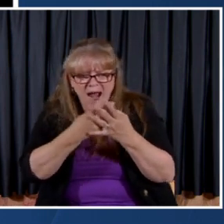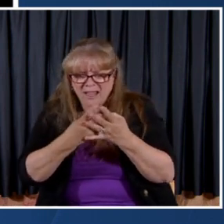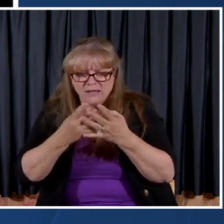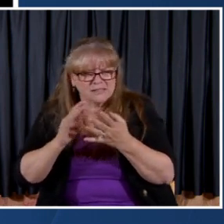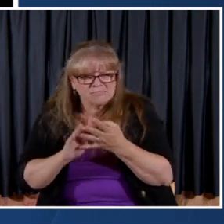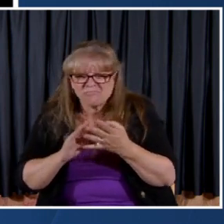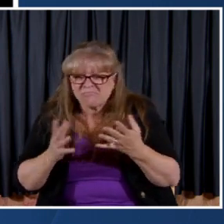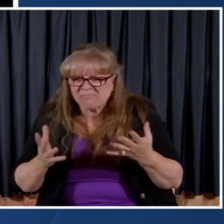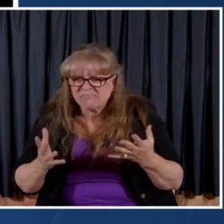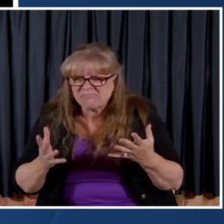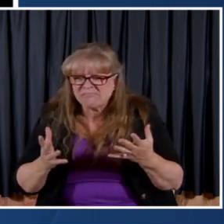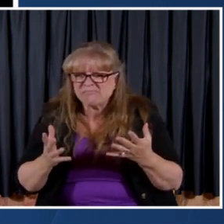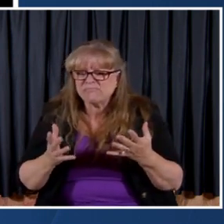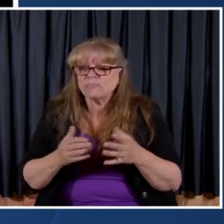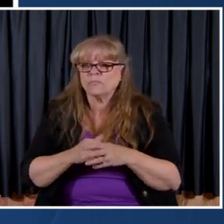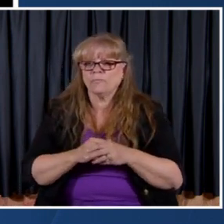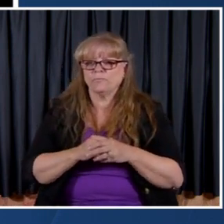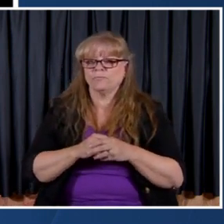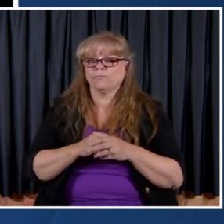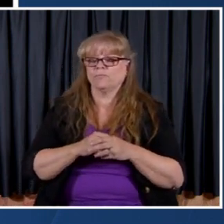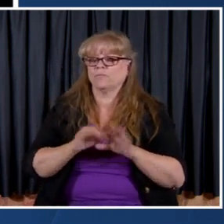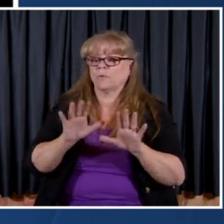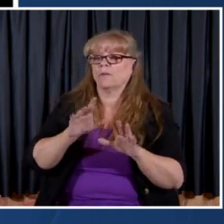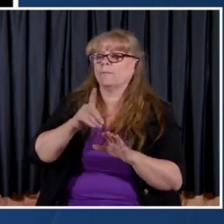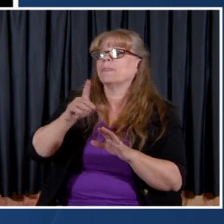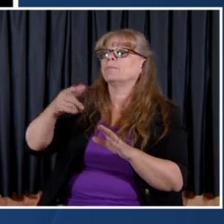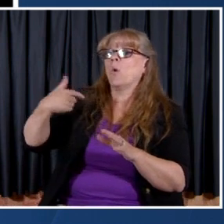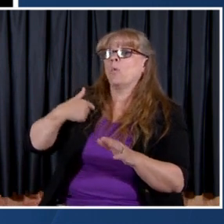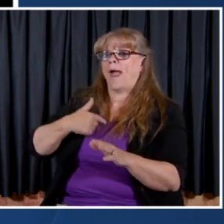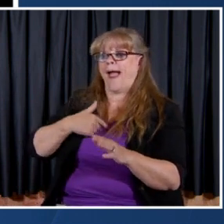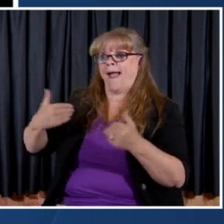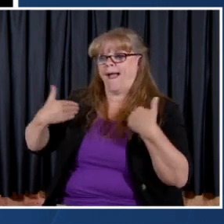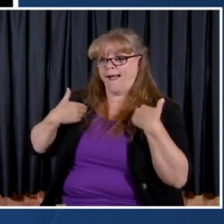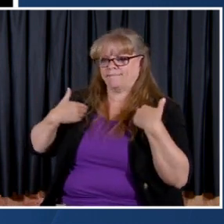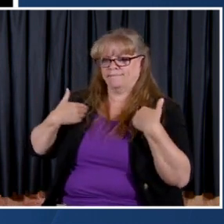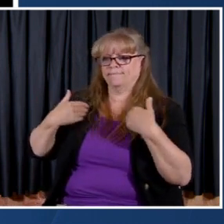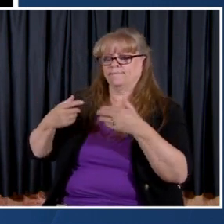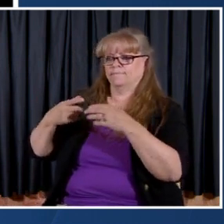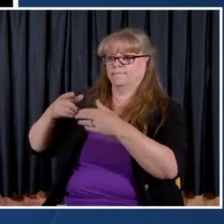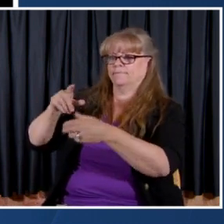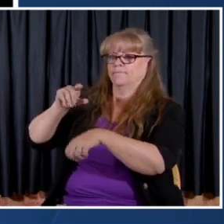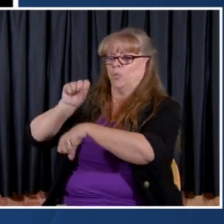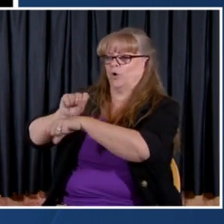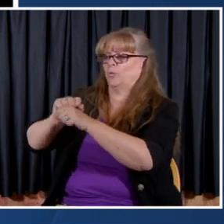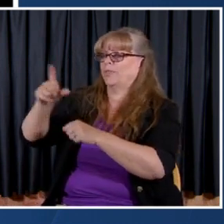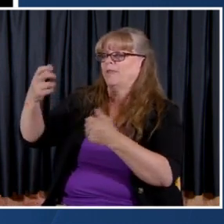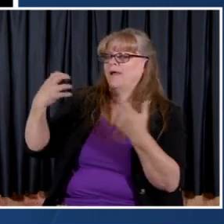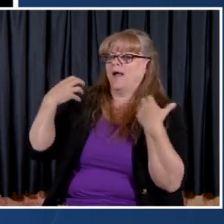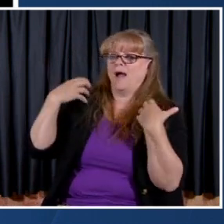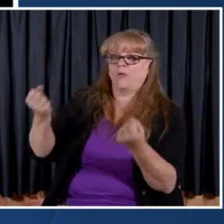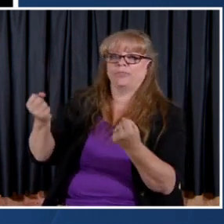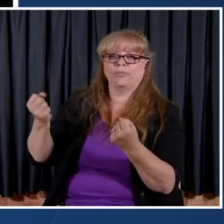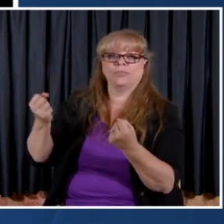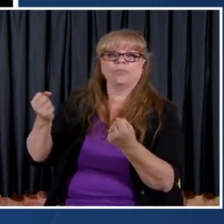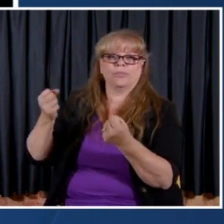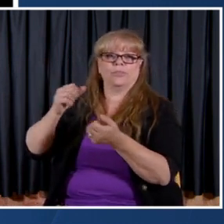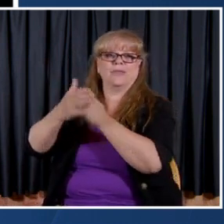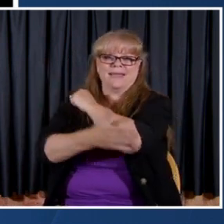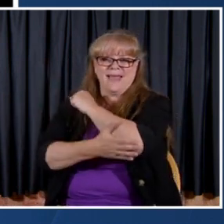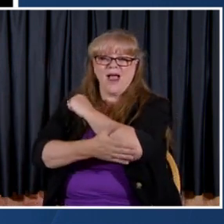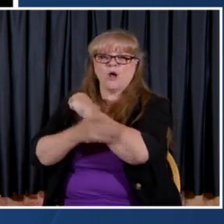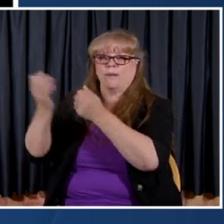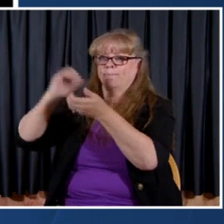health department and the state health department to be able to have health orders to help keep the workers safe at